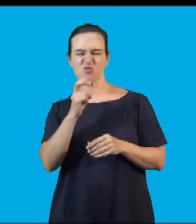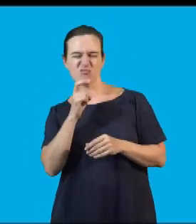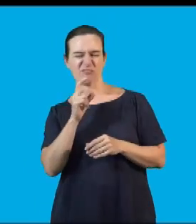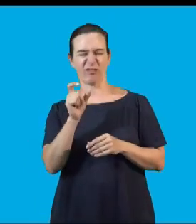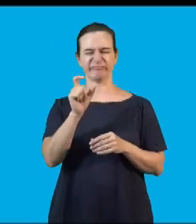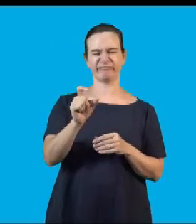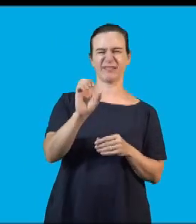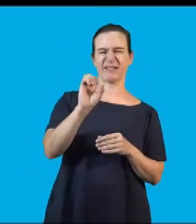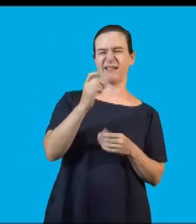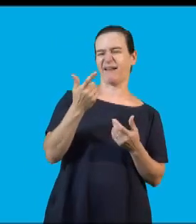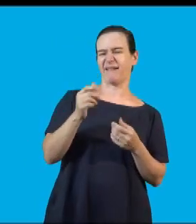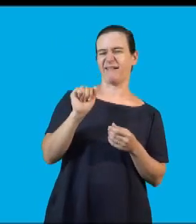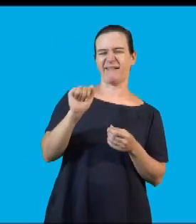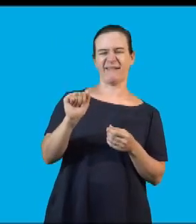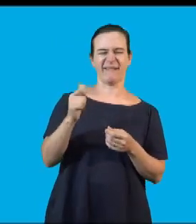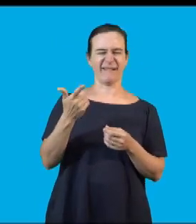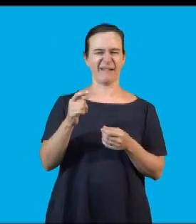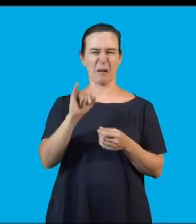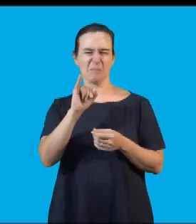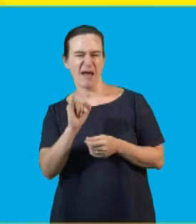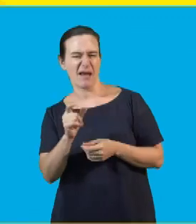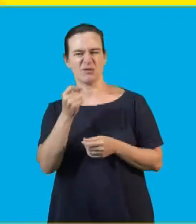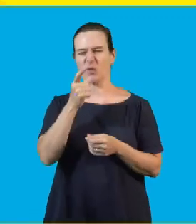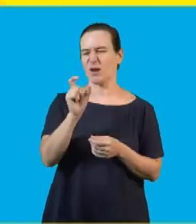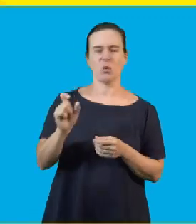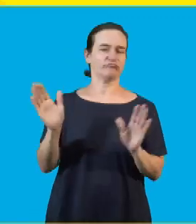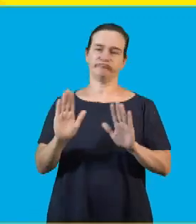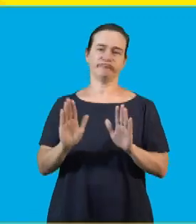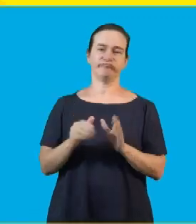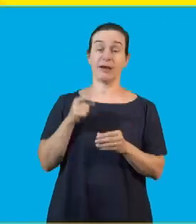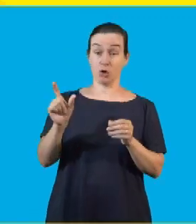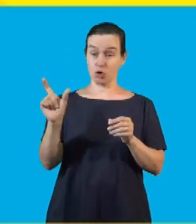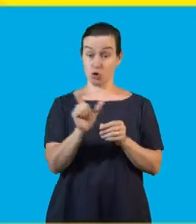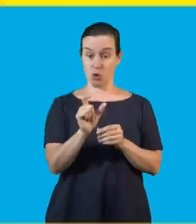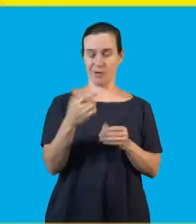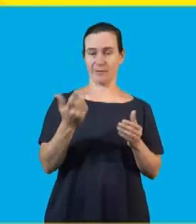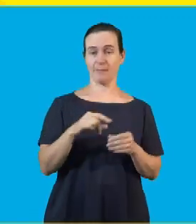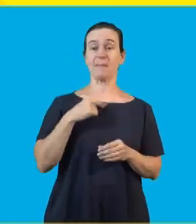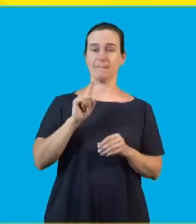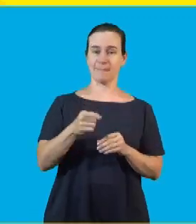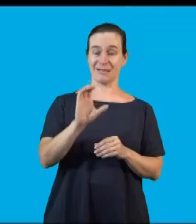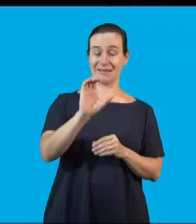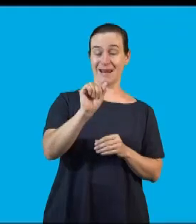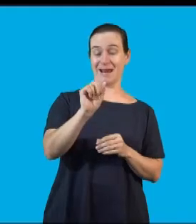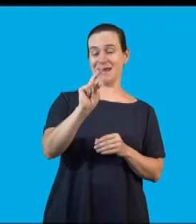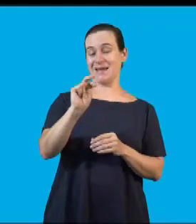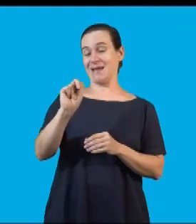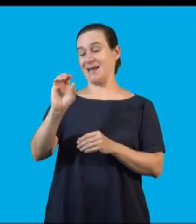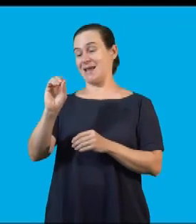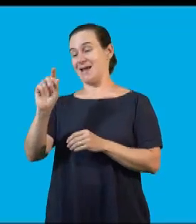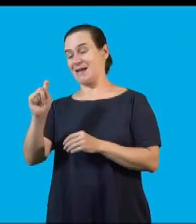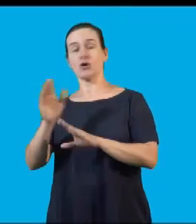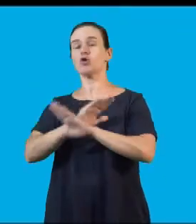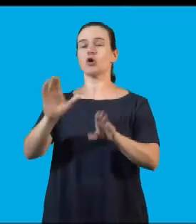no slang and no colloquial language. Always never use contractions. Note, do not award